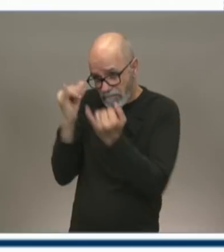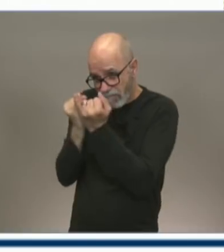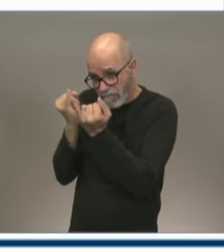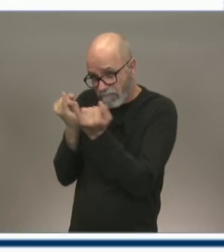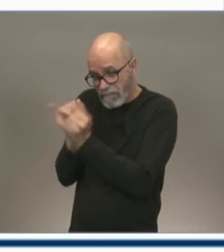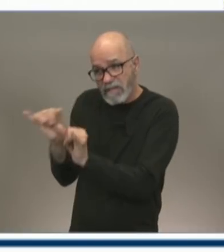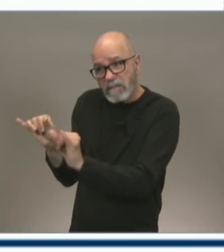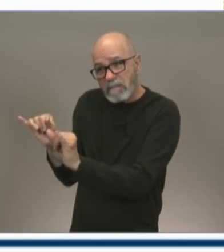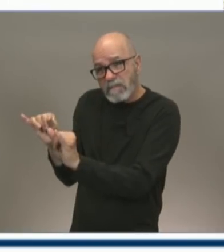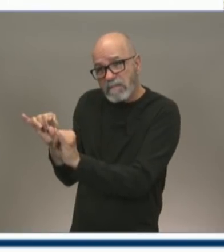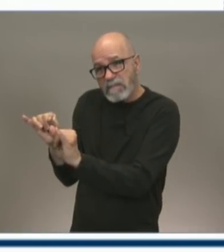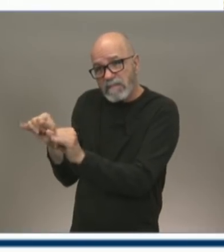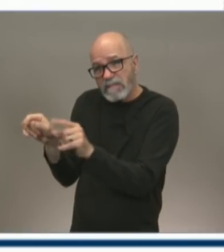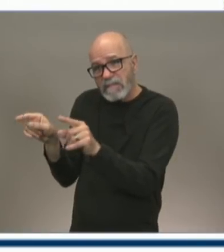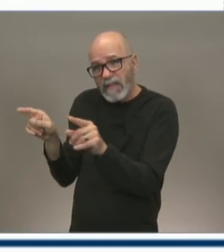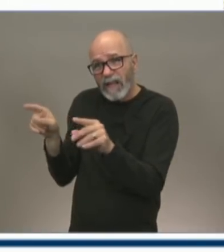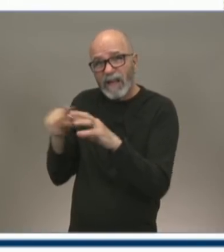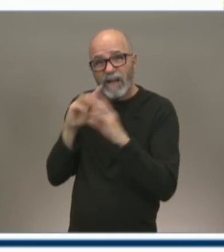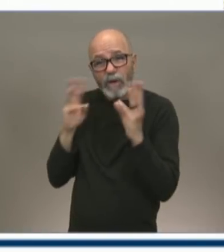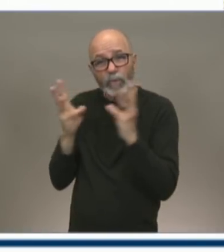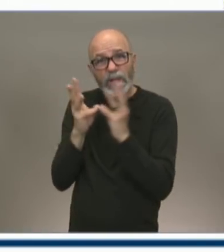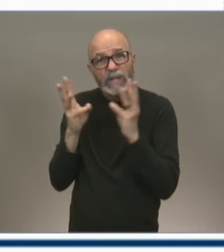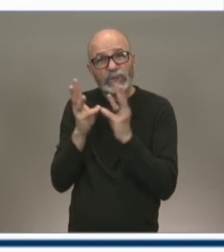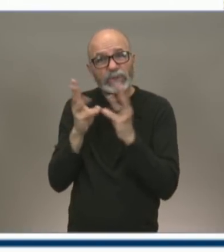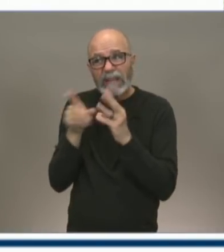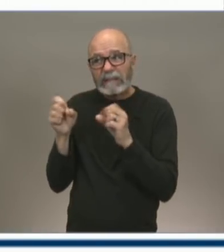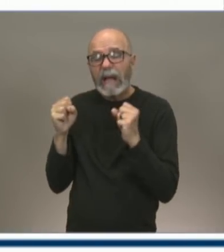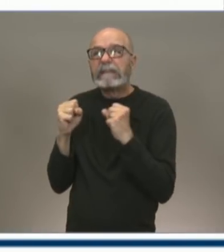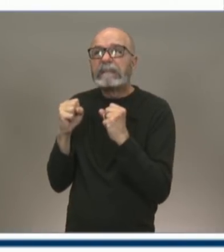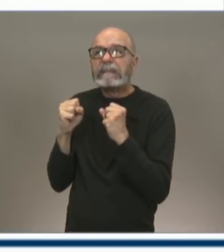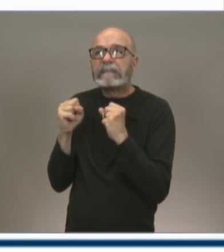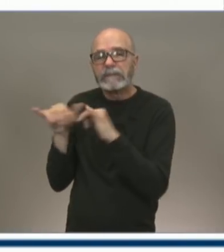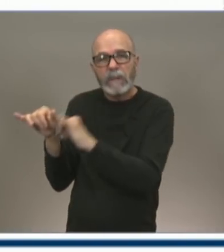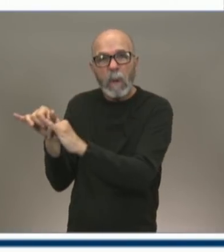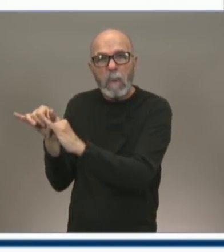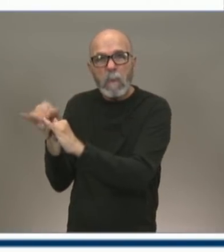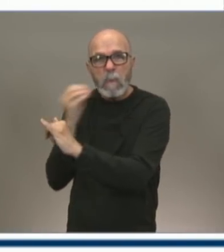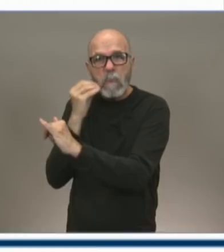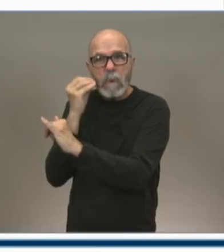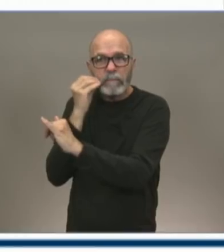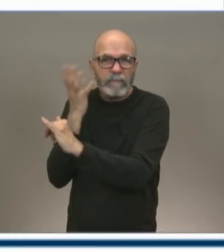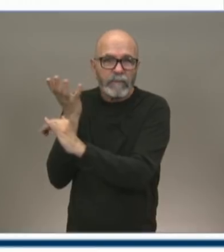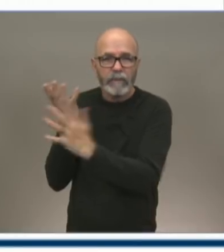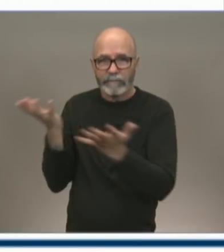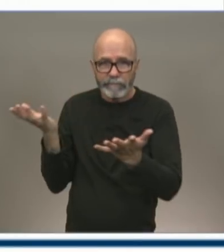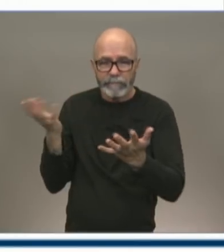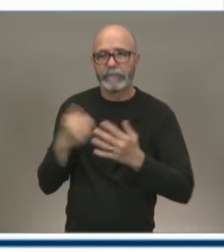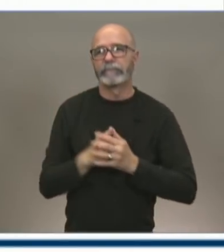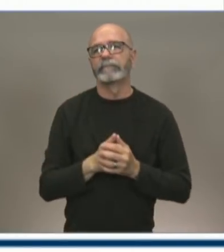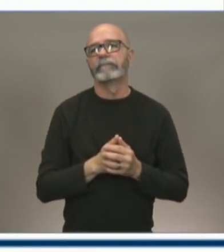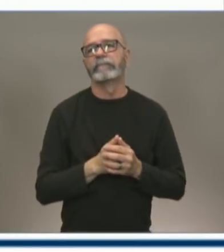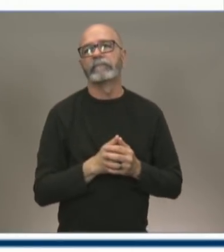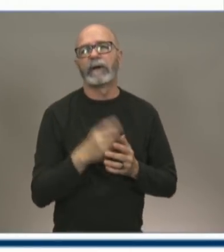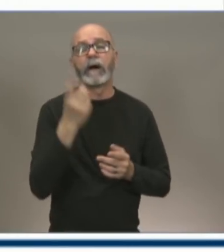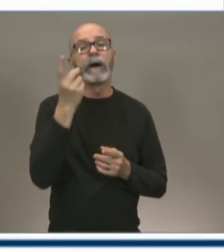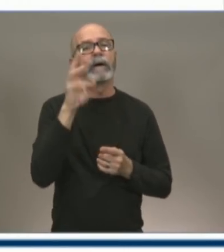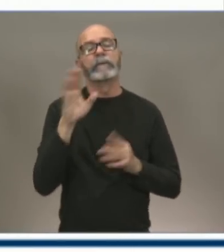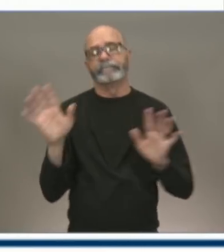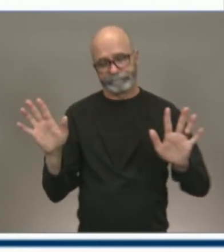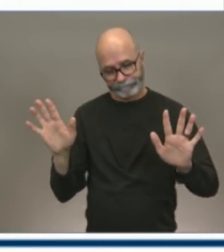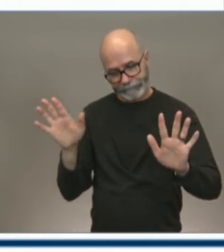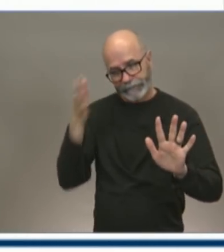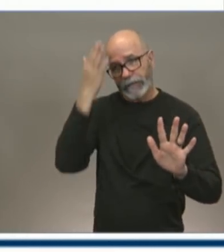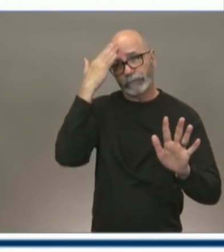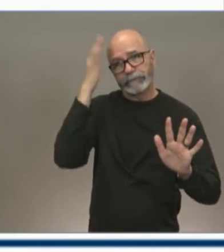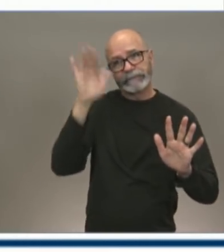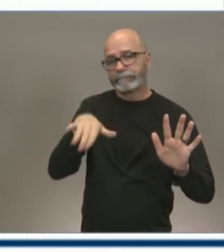health? So it's recognizing the challenges. However, I'm not aware of any good data